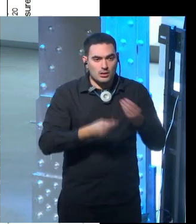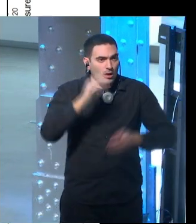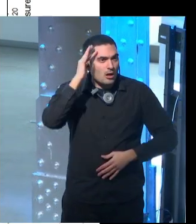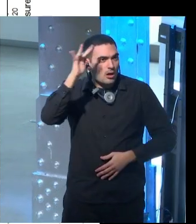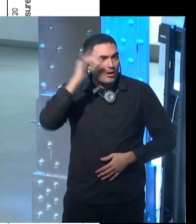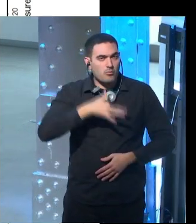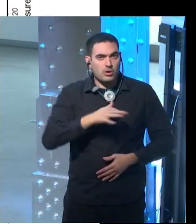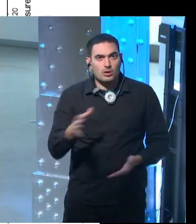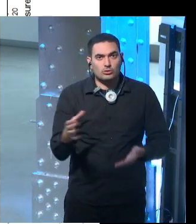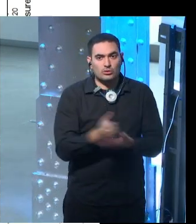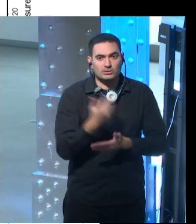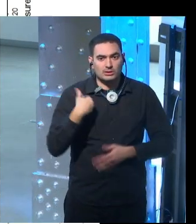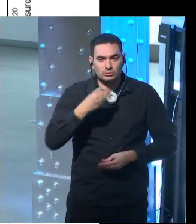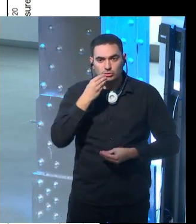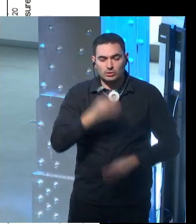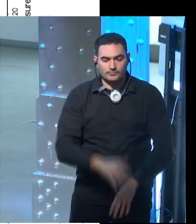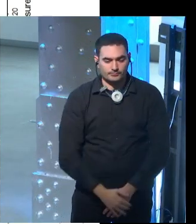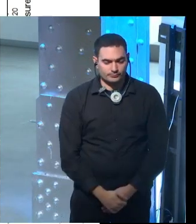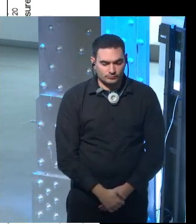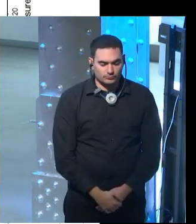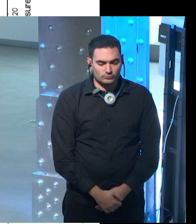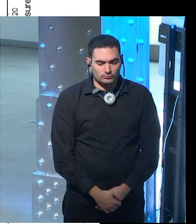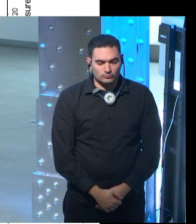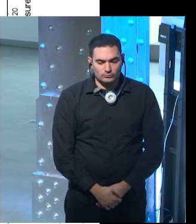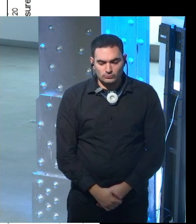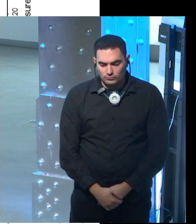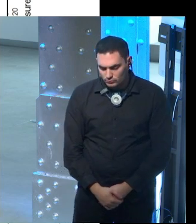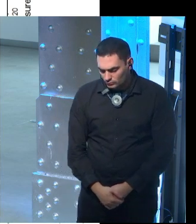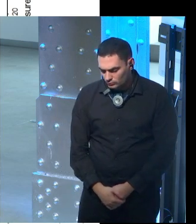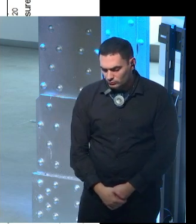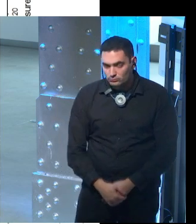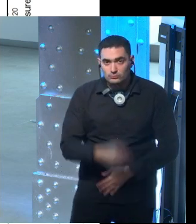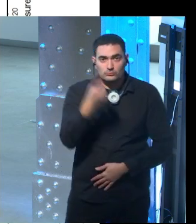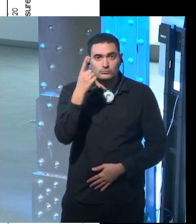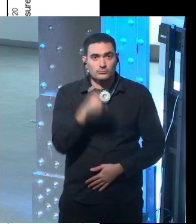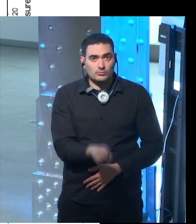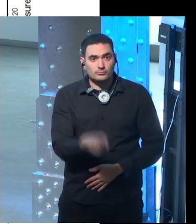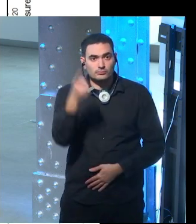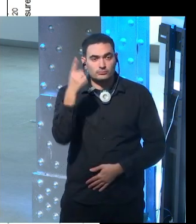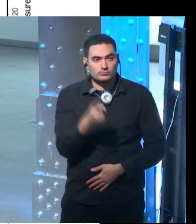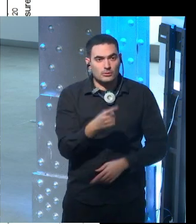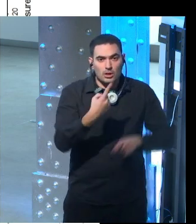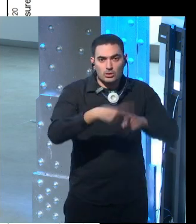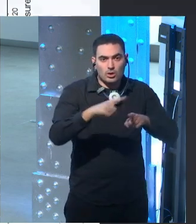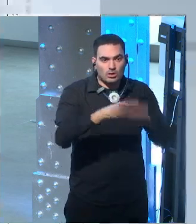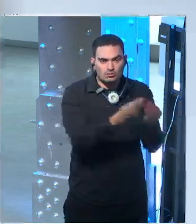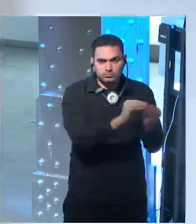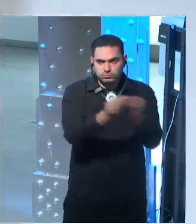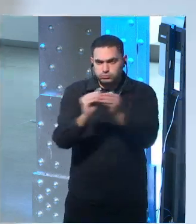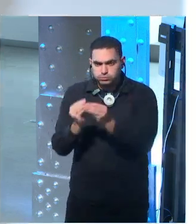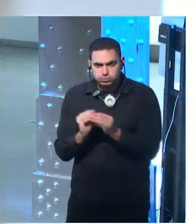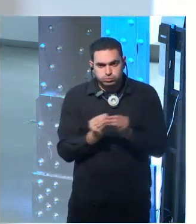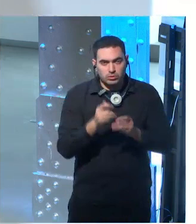already historically, and we still have plenty of things to do. And the reason for